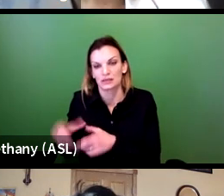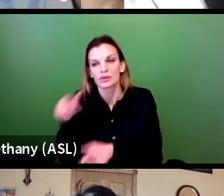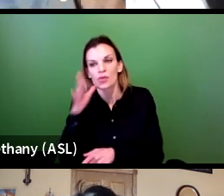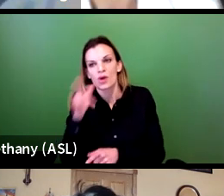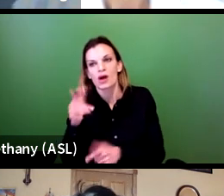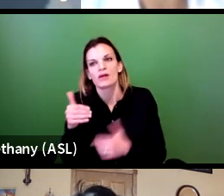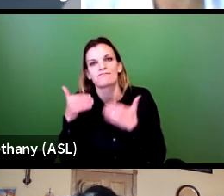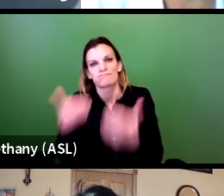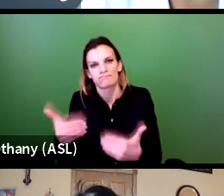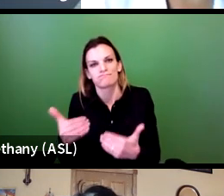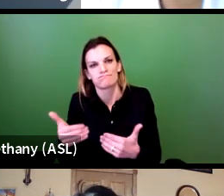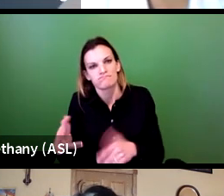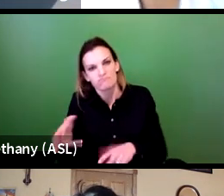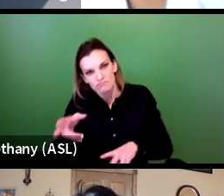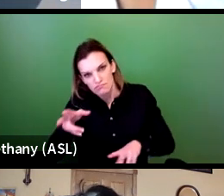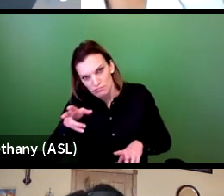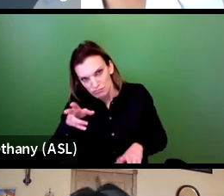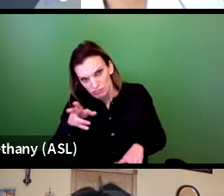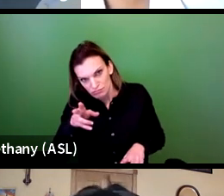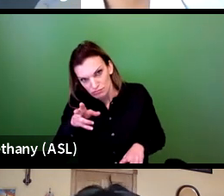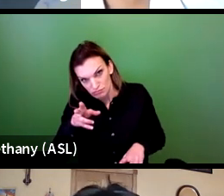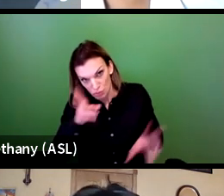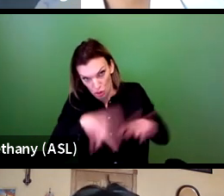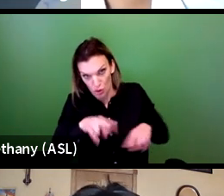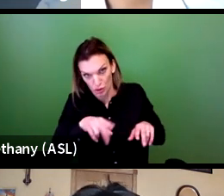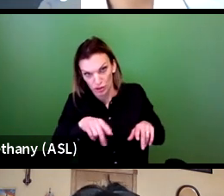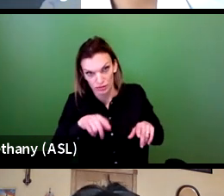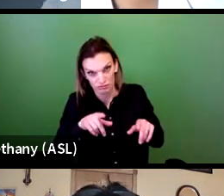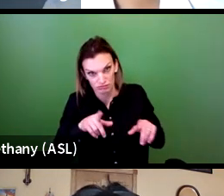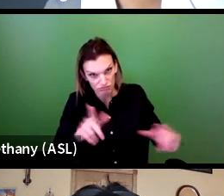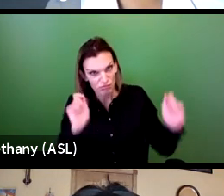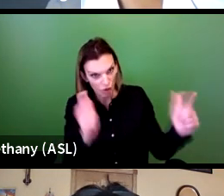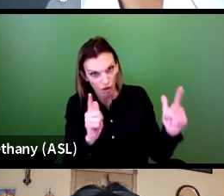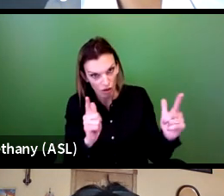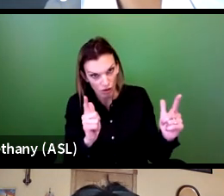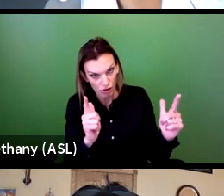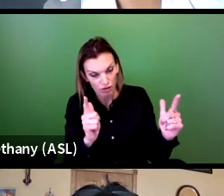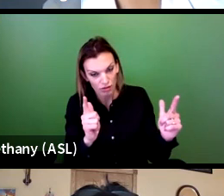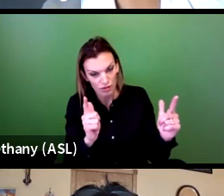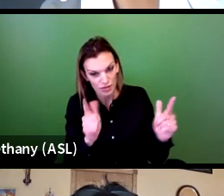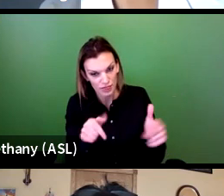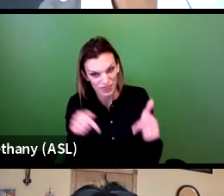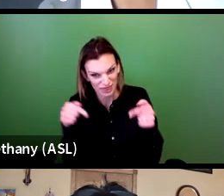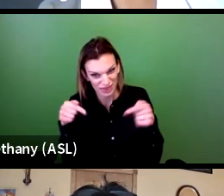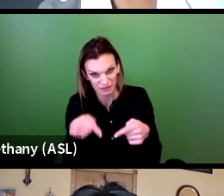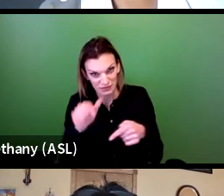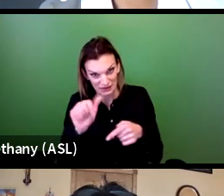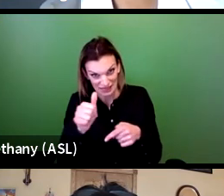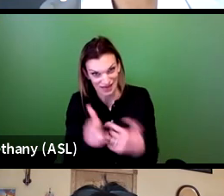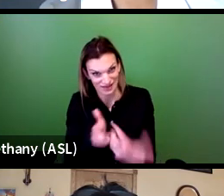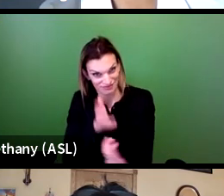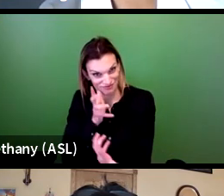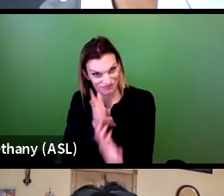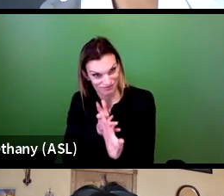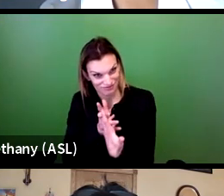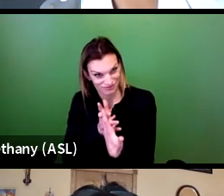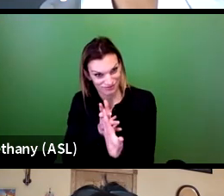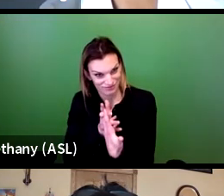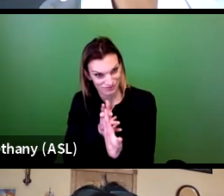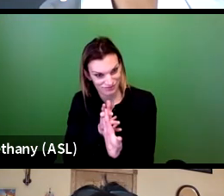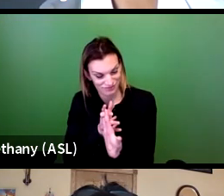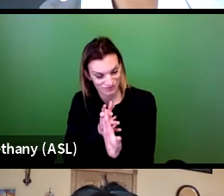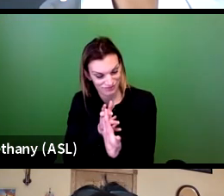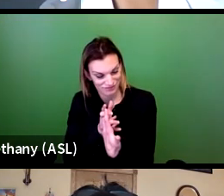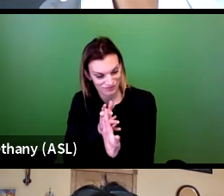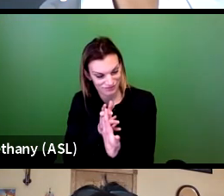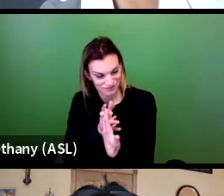at those 10, well, they'll look at all 20. And they'll take a look at the 10 that meet the qualifications, and then